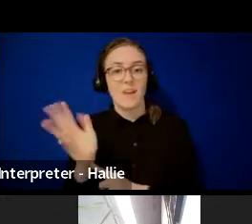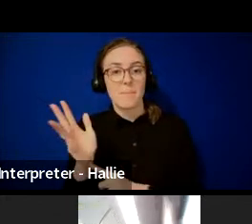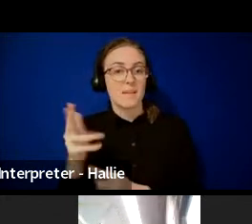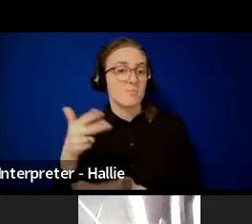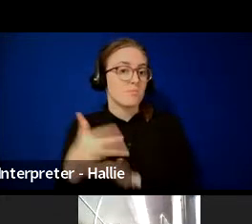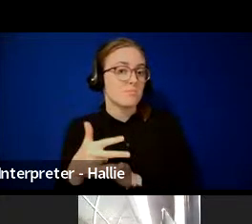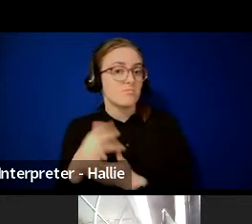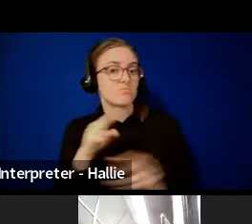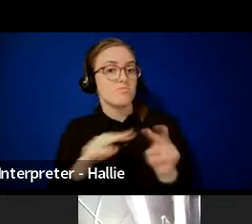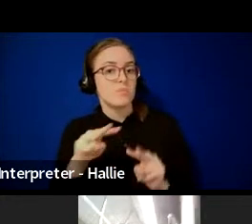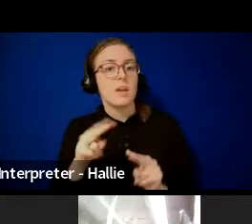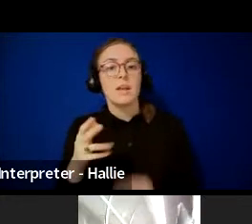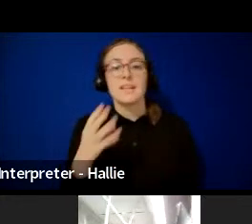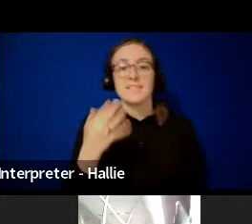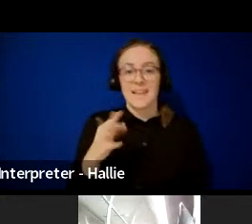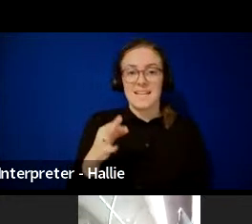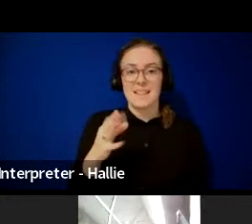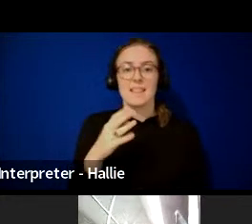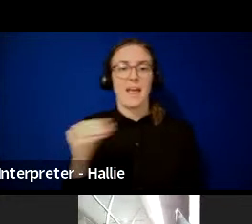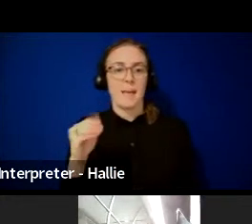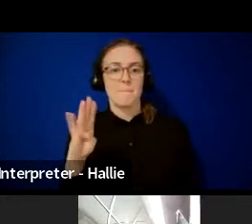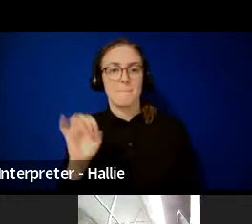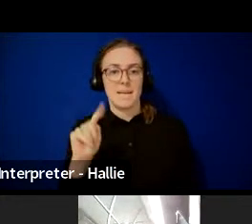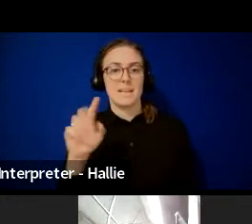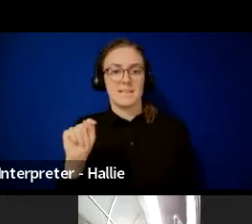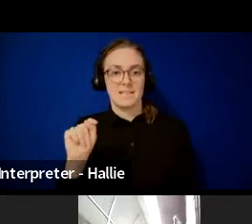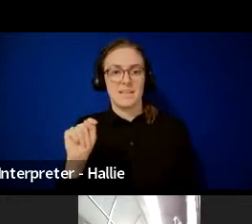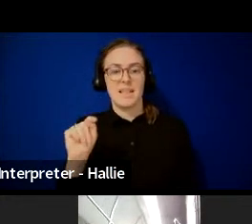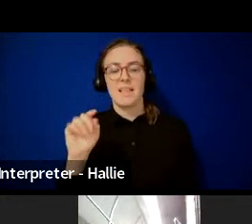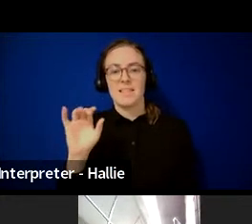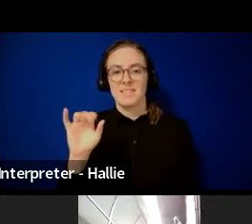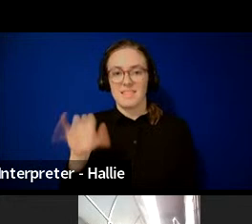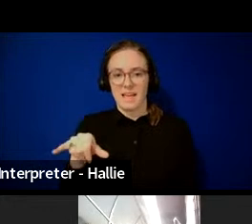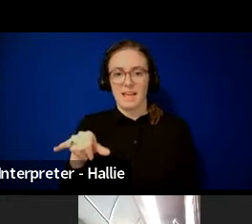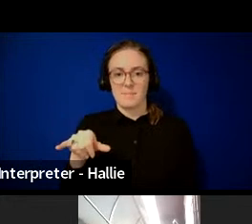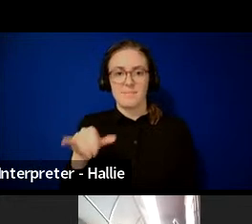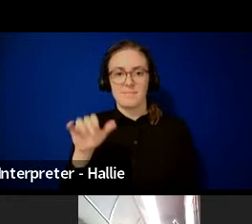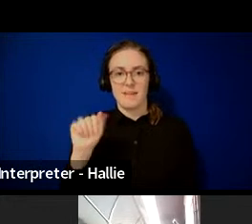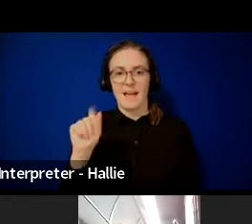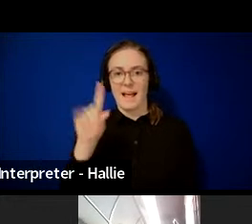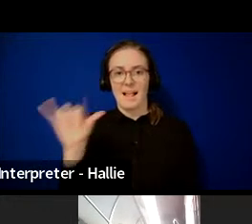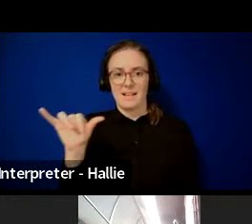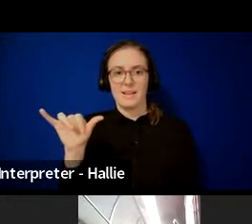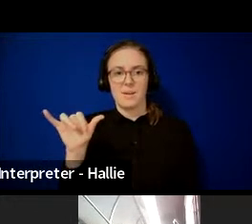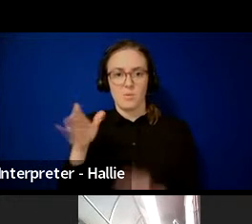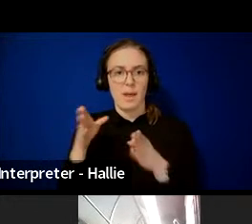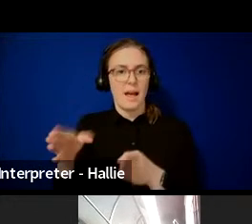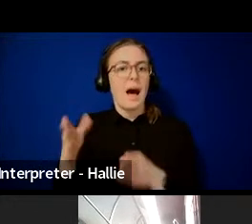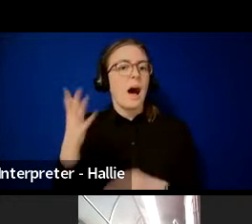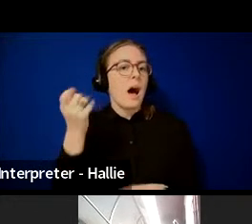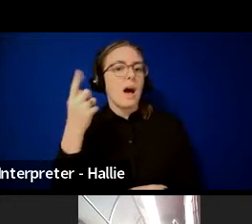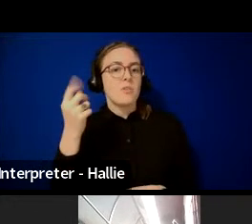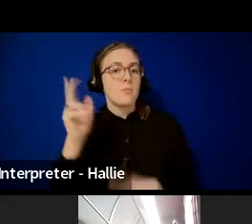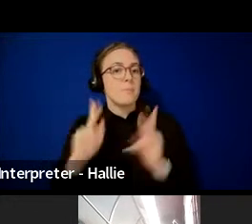at the corner of 19th and Bennett Street in the alleyway. I know we cannot move these individuals out of chairs that are sitting on